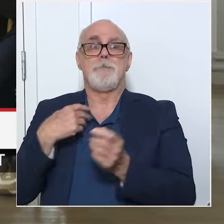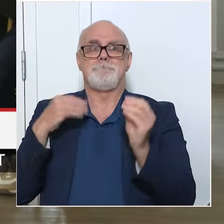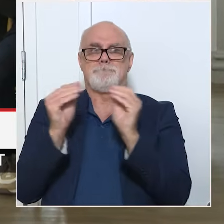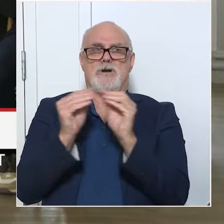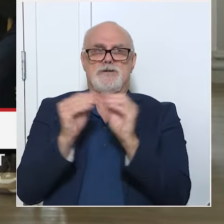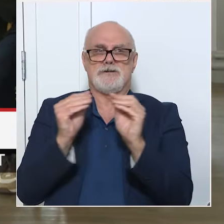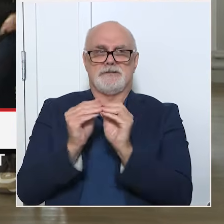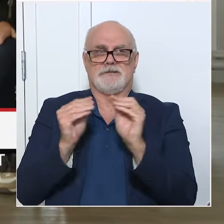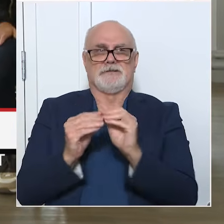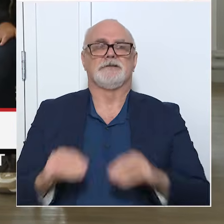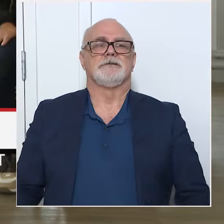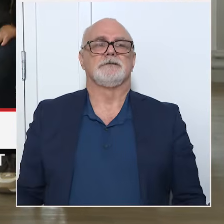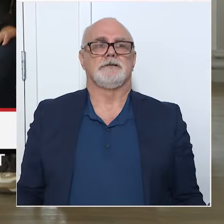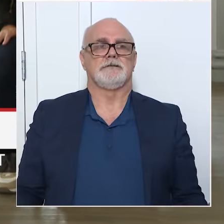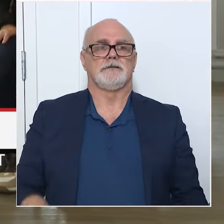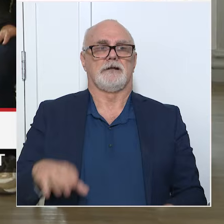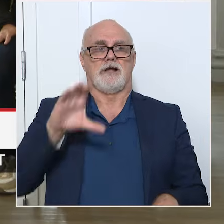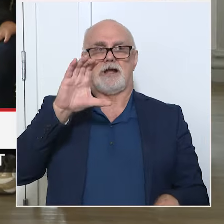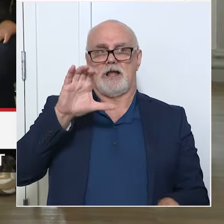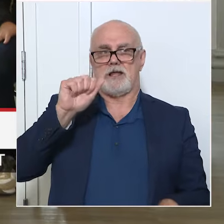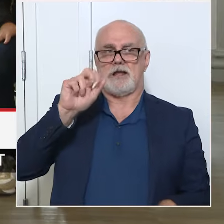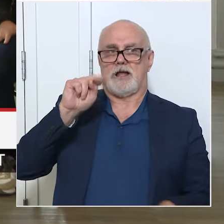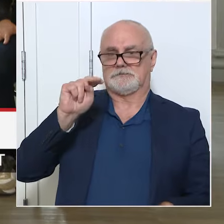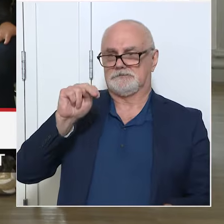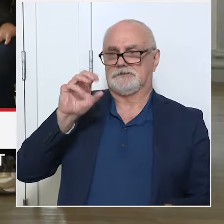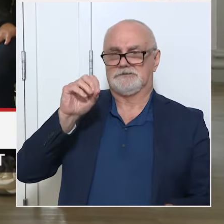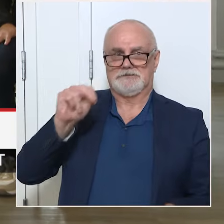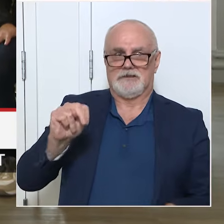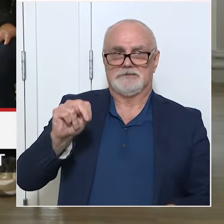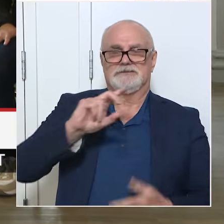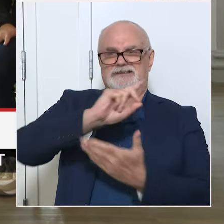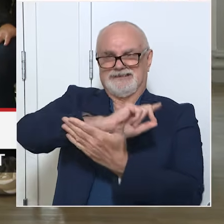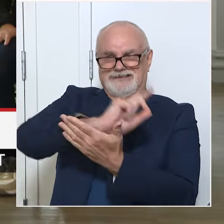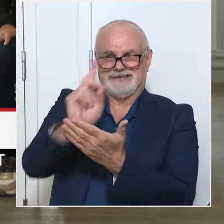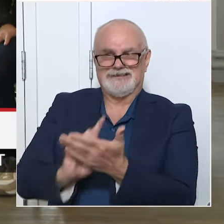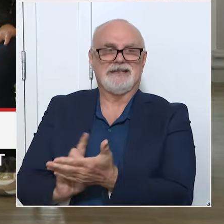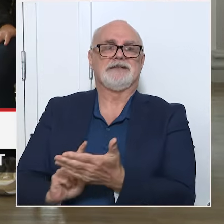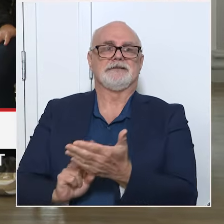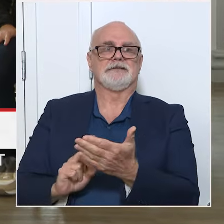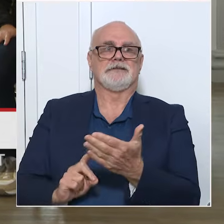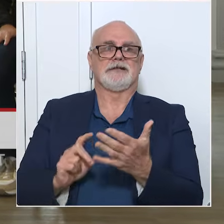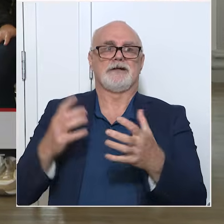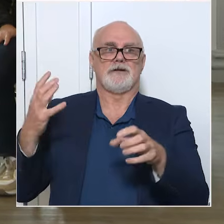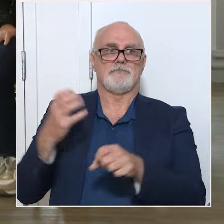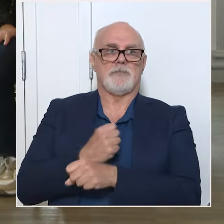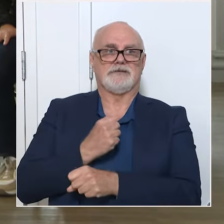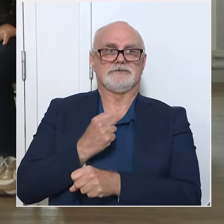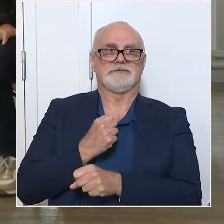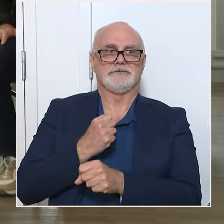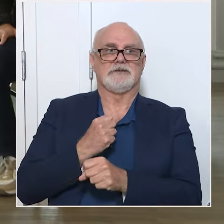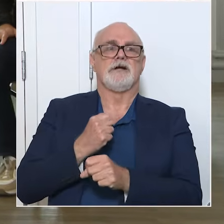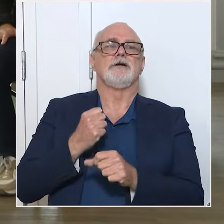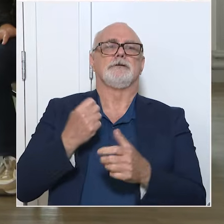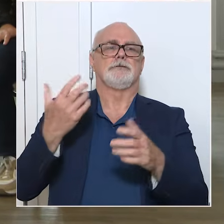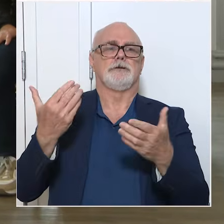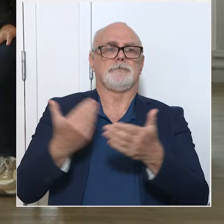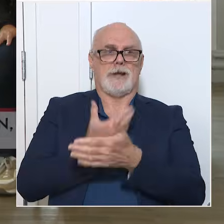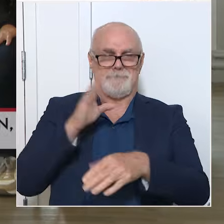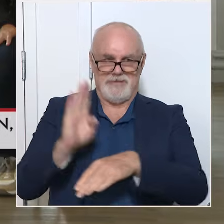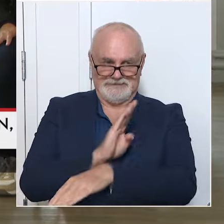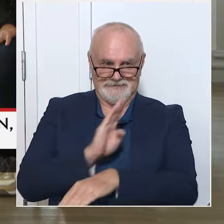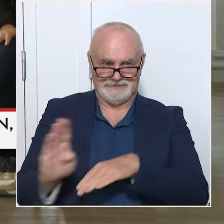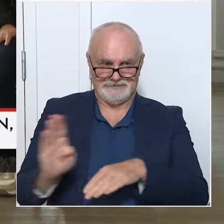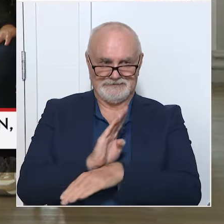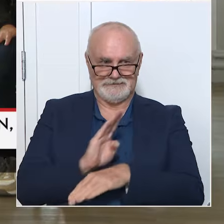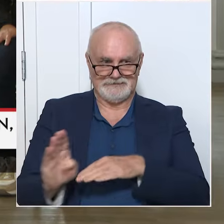Canon Design is one of our 3 Vitality Fund awardees. They are a new business to the District of